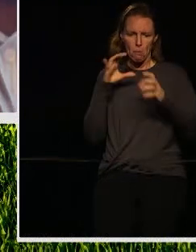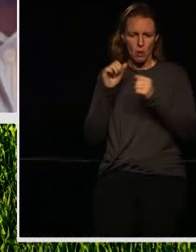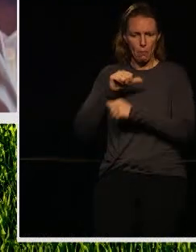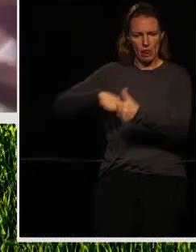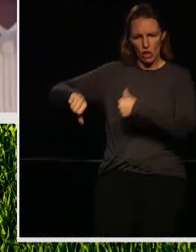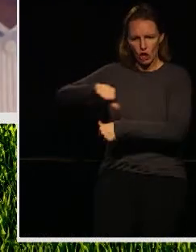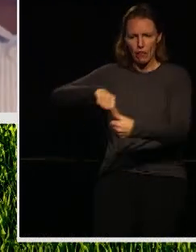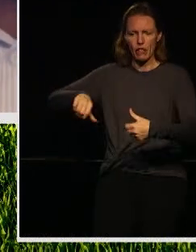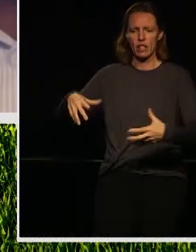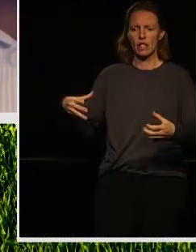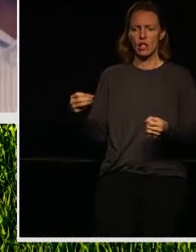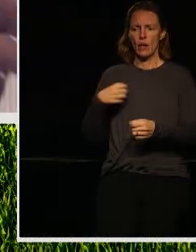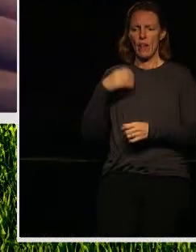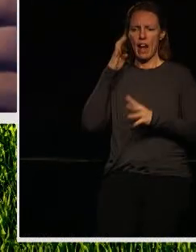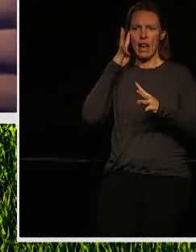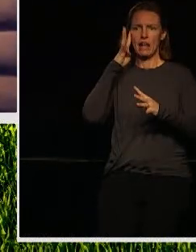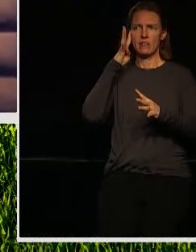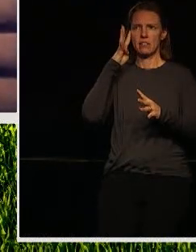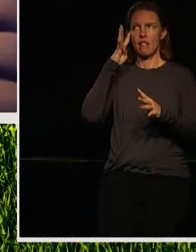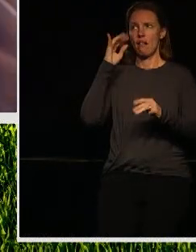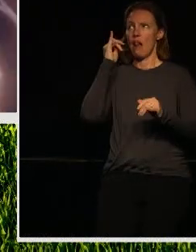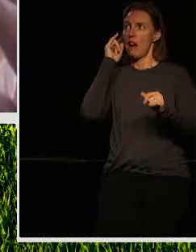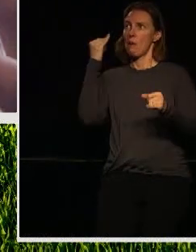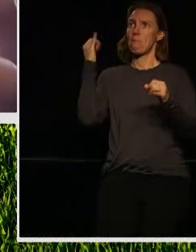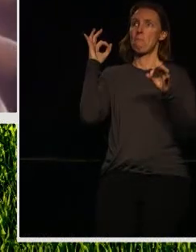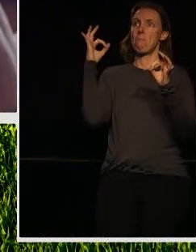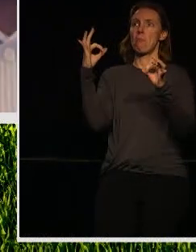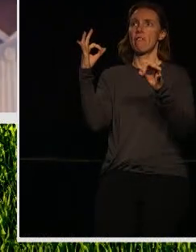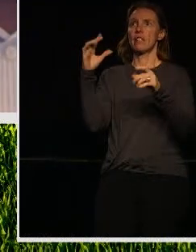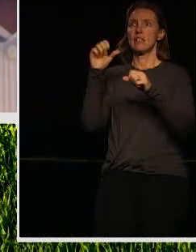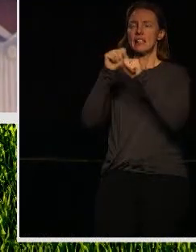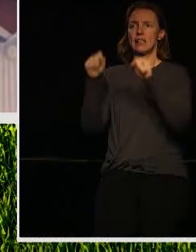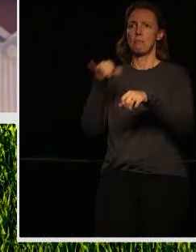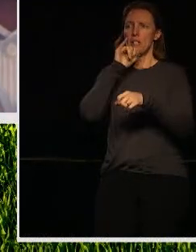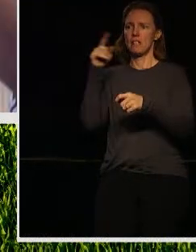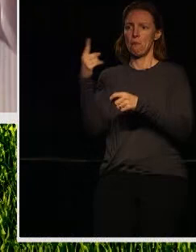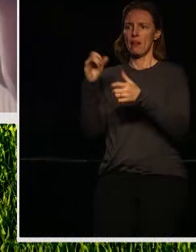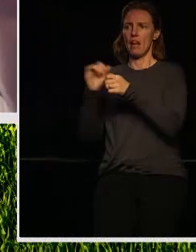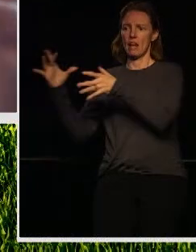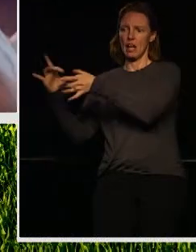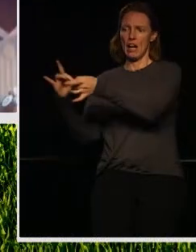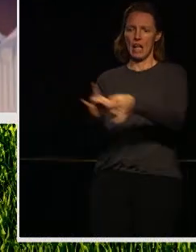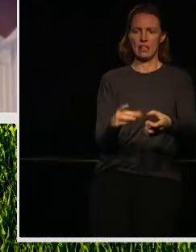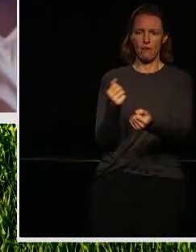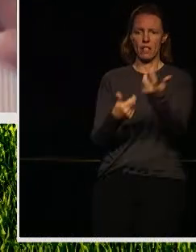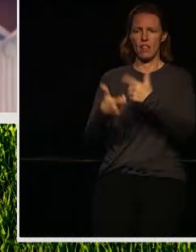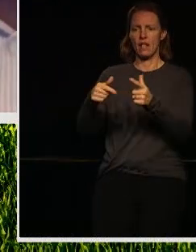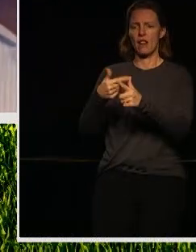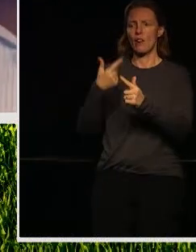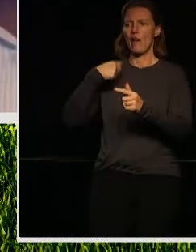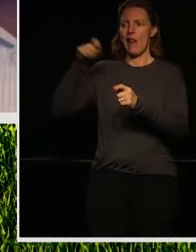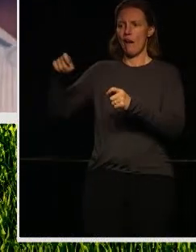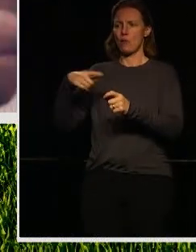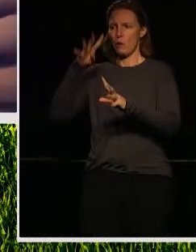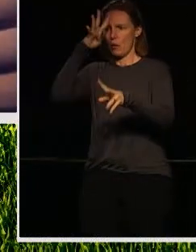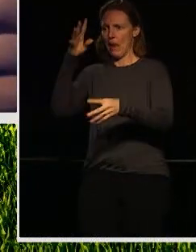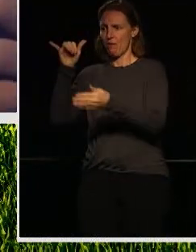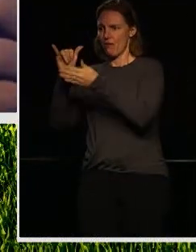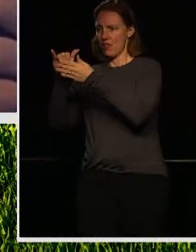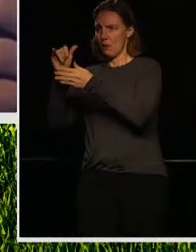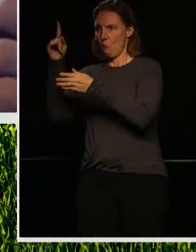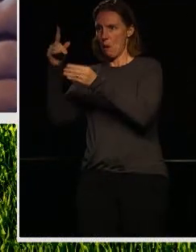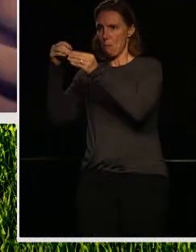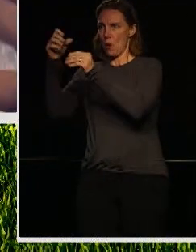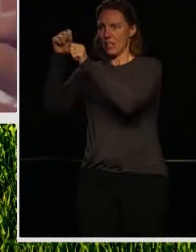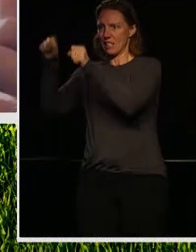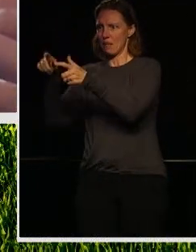solution is something that connects everything, right? And then someone will create that, and then you have to create one more system to connect that system to the other 15. So I think